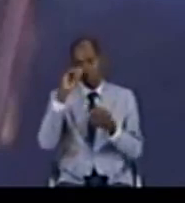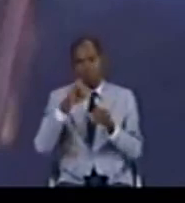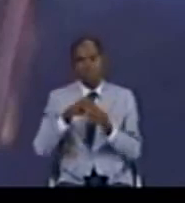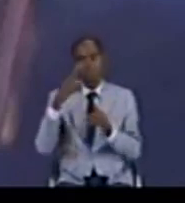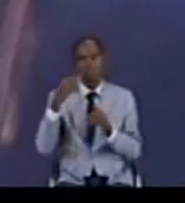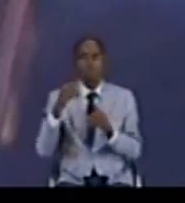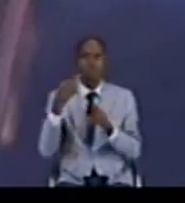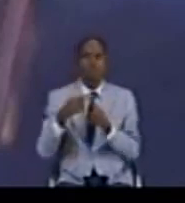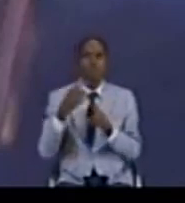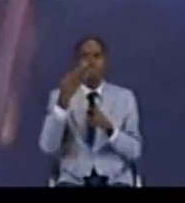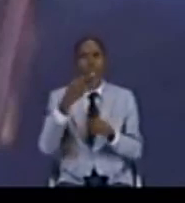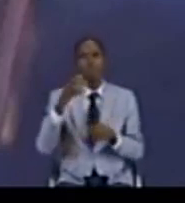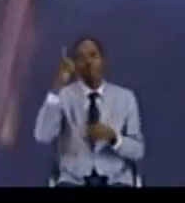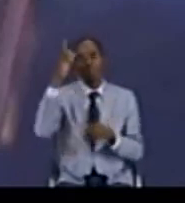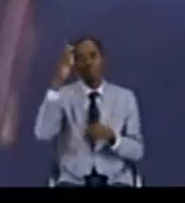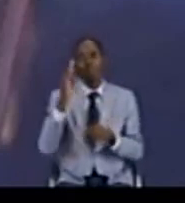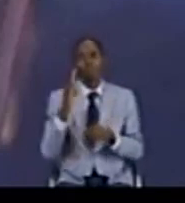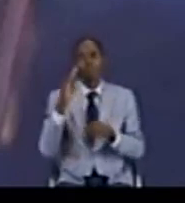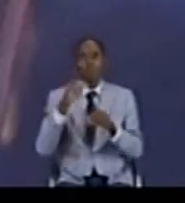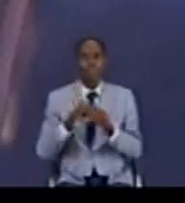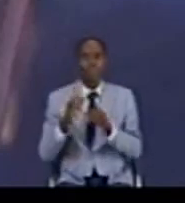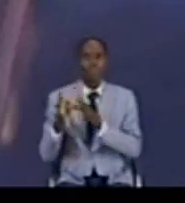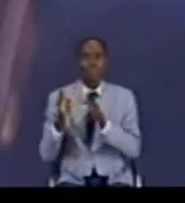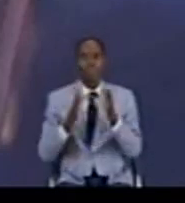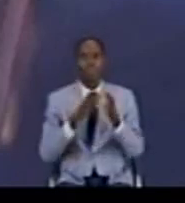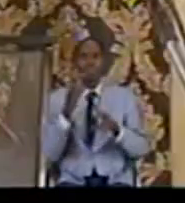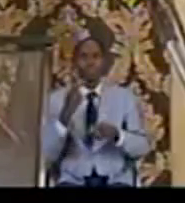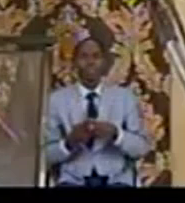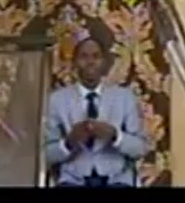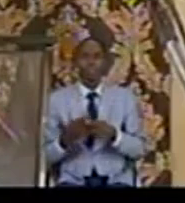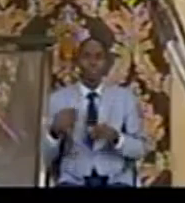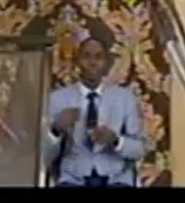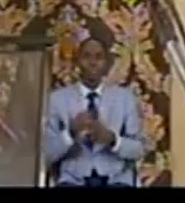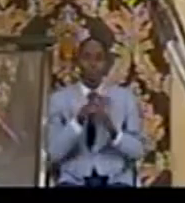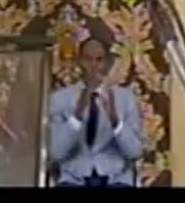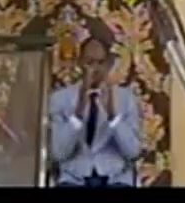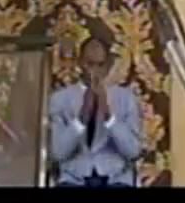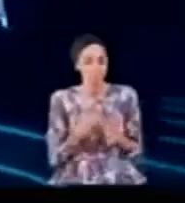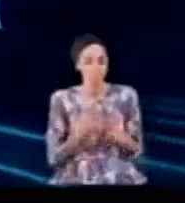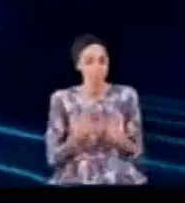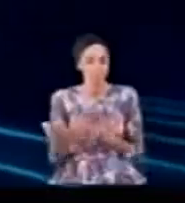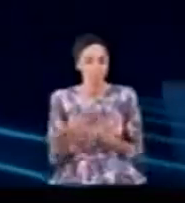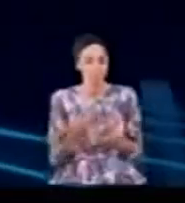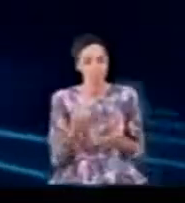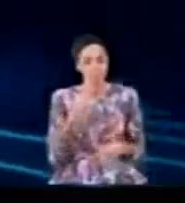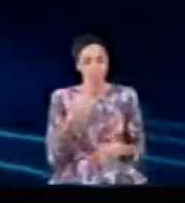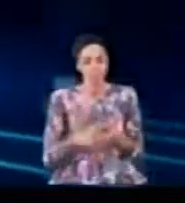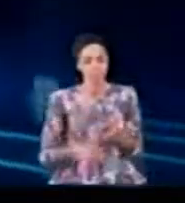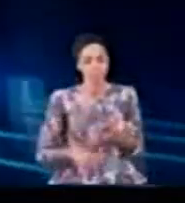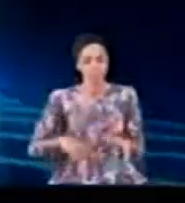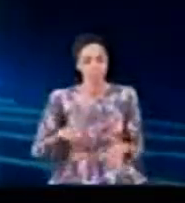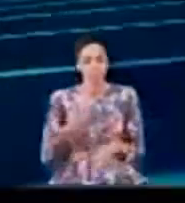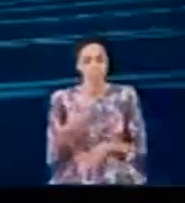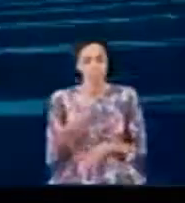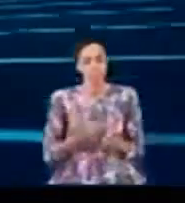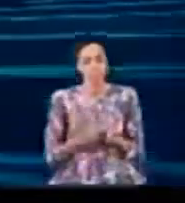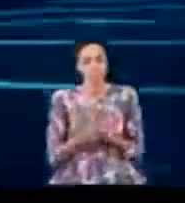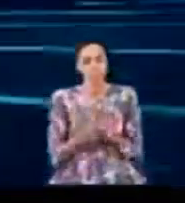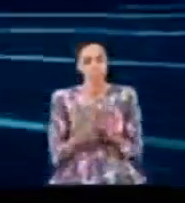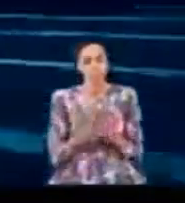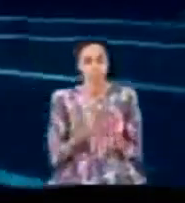Word of God. In Jesus' name we pray. Deeper Life Bible Church